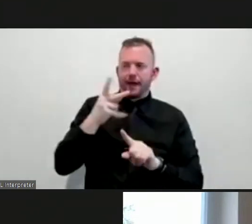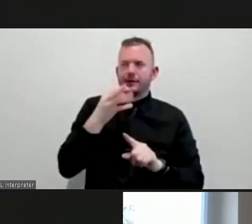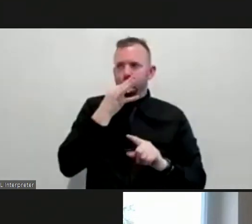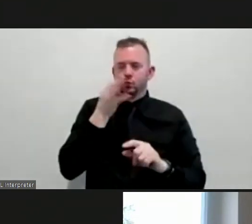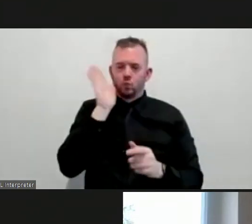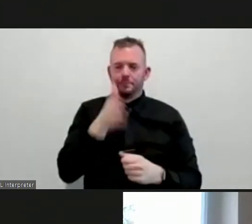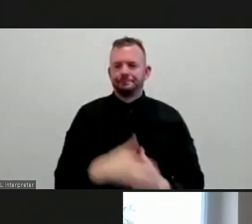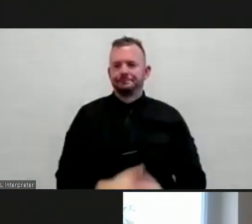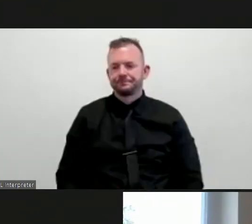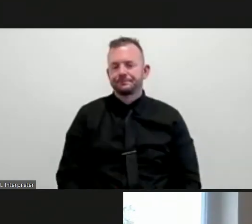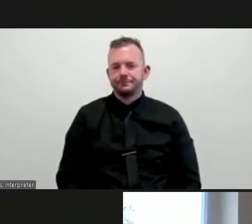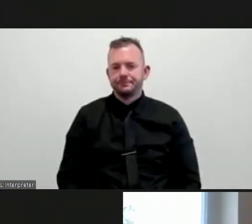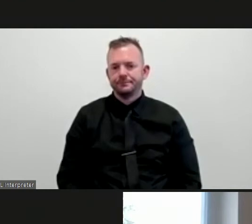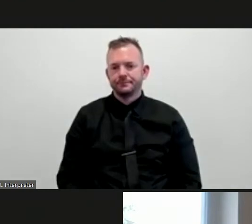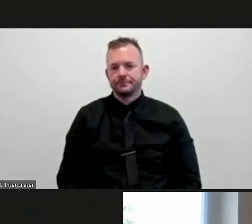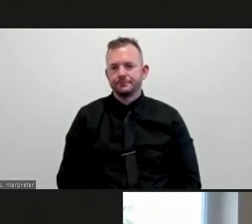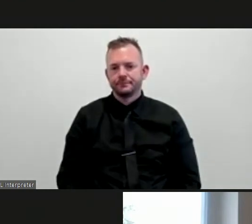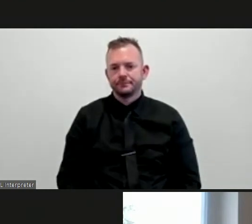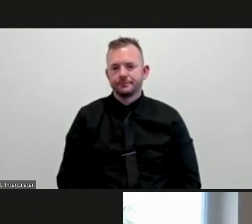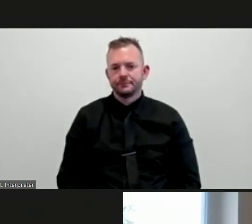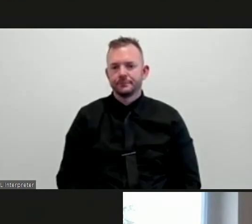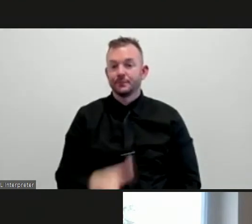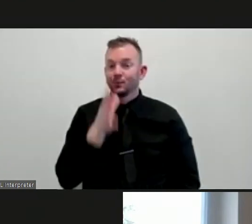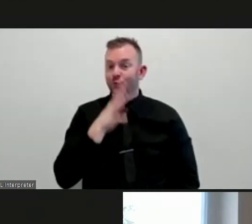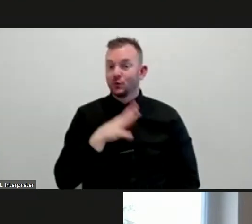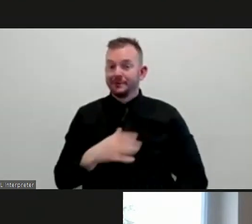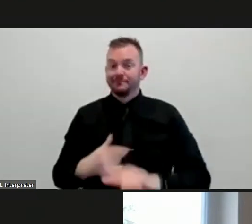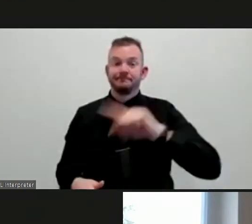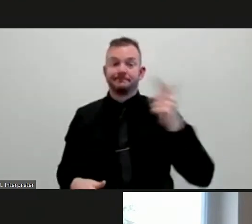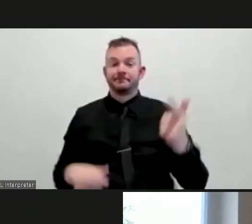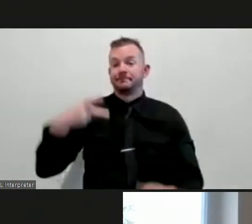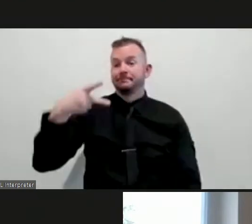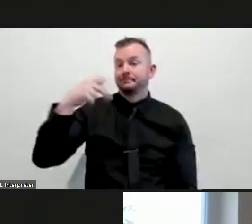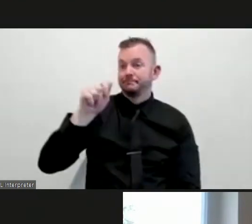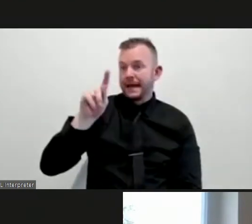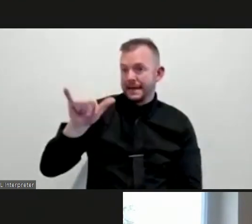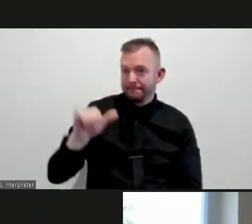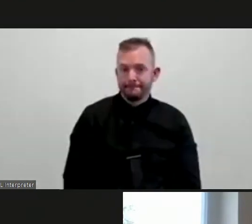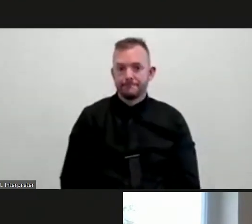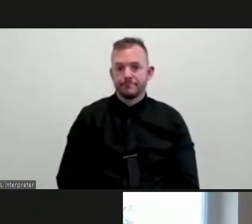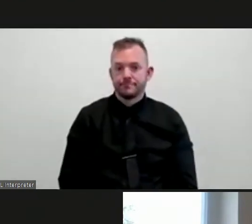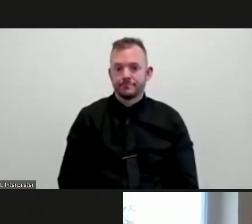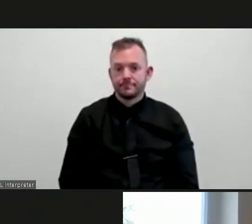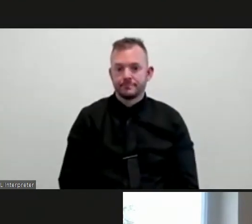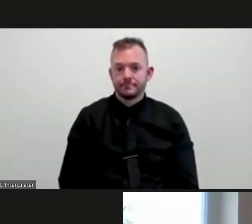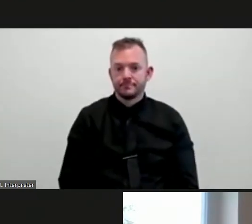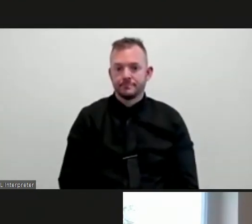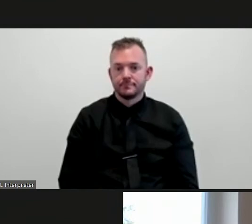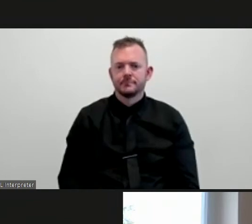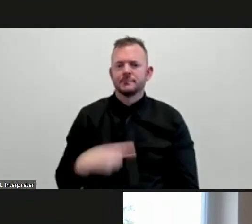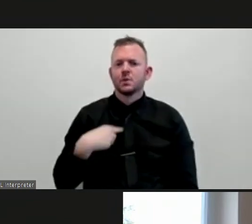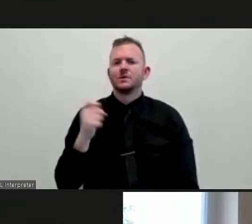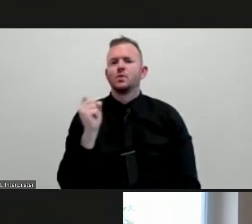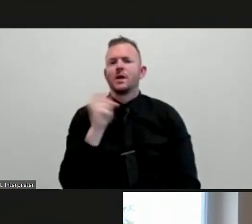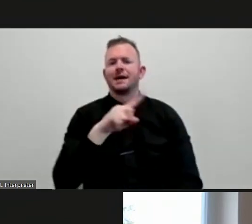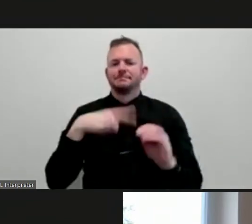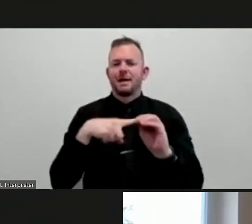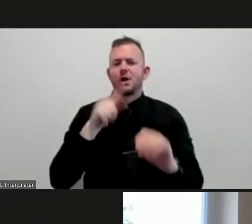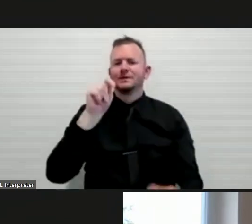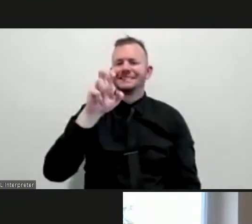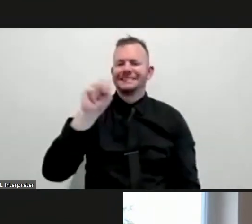Great, thank you. Patty, let's go to you. Hi, going back to the Tennessee shipment delay, how many